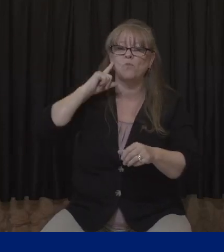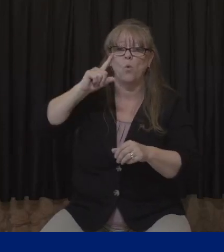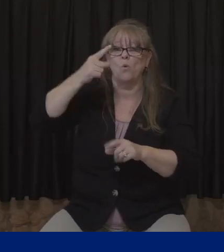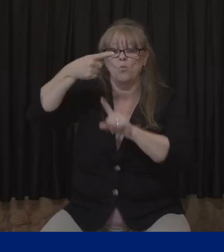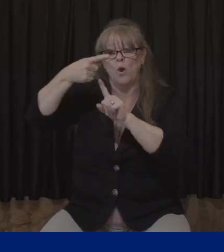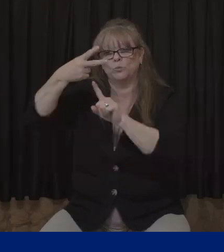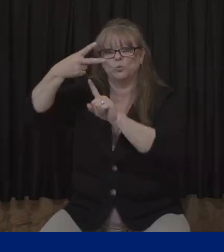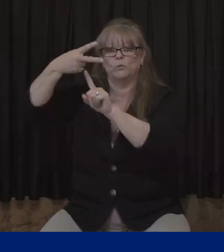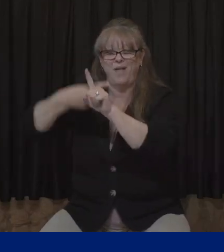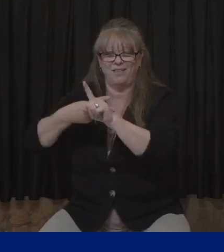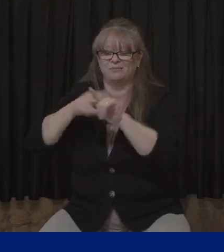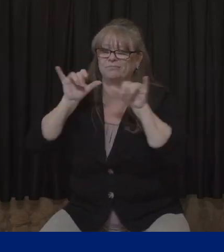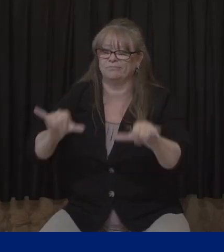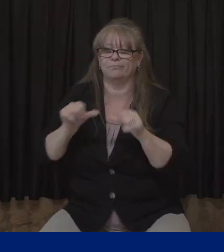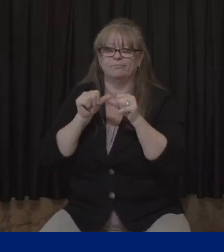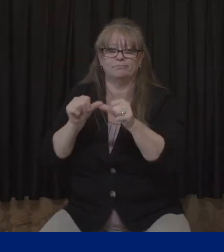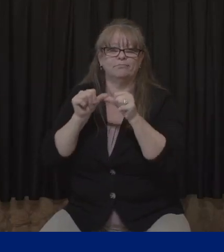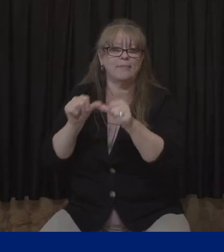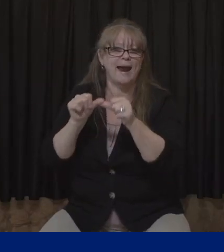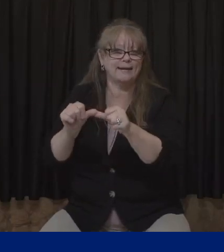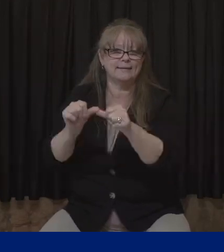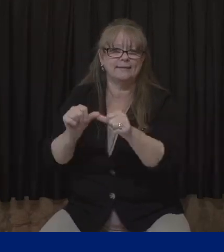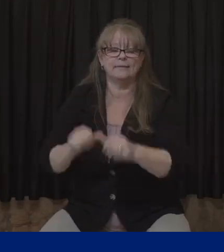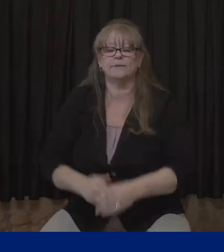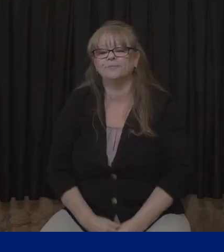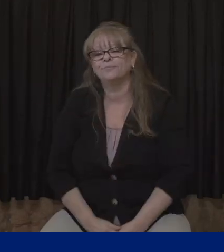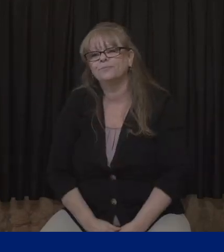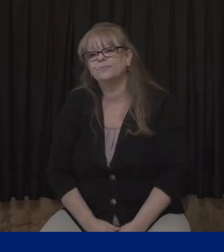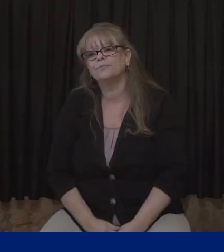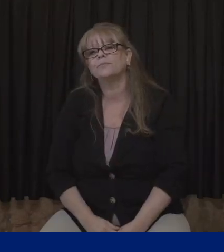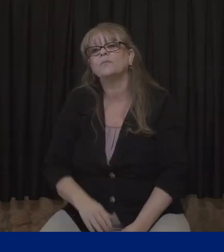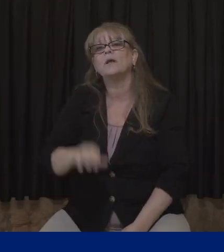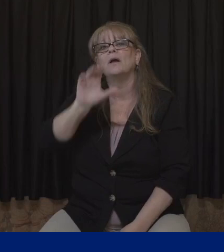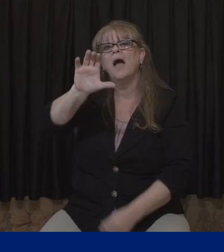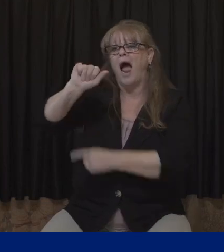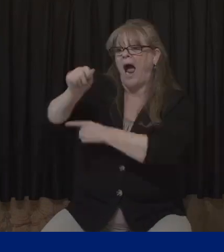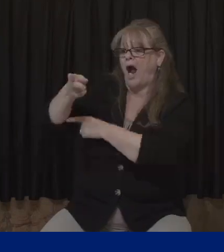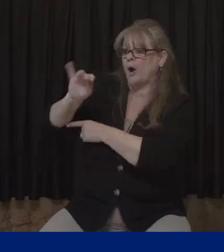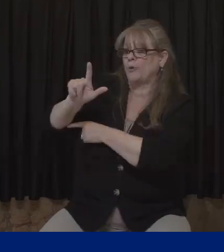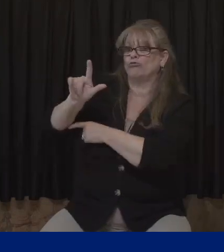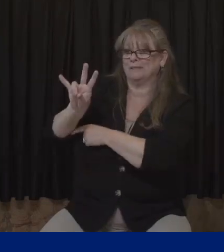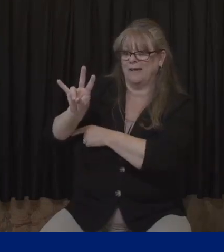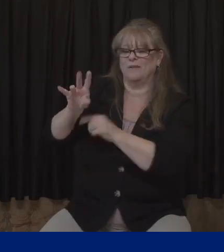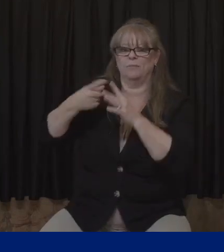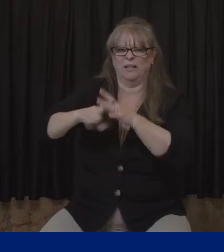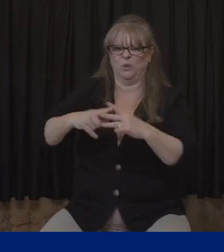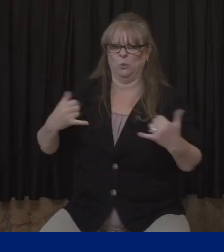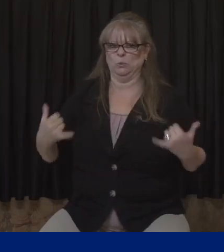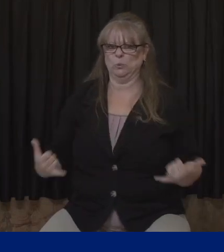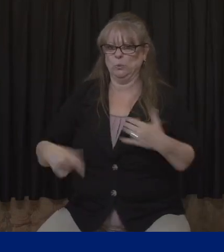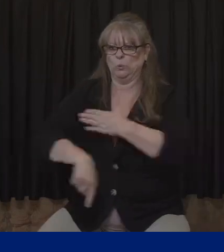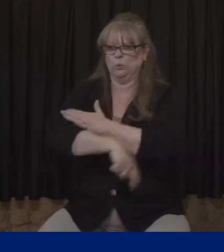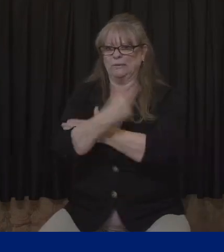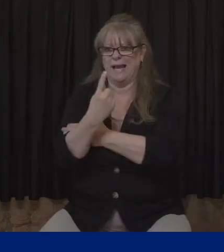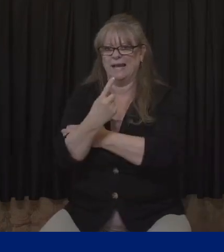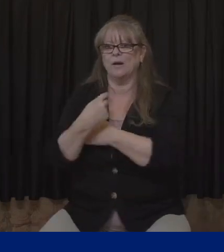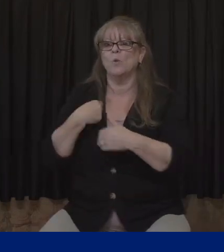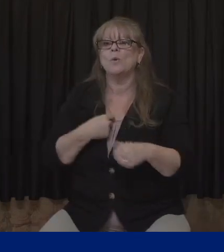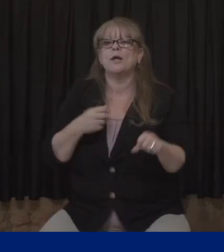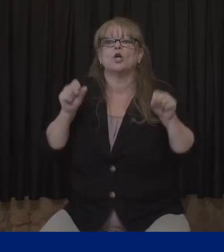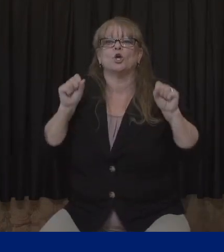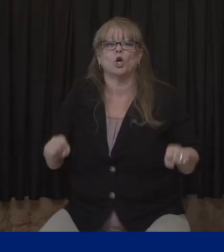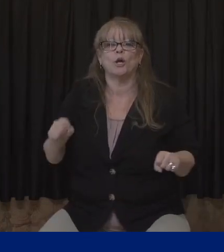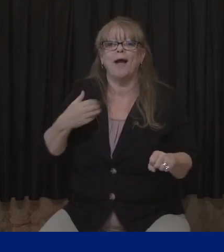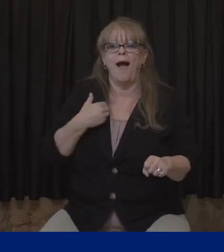This is a phase-in. April 27th, that's today. People can buy curbside pickup at retailers that choose to be open for that. It's